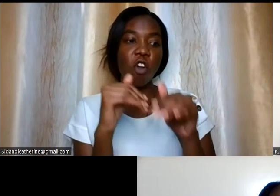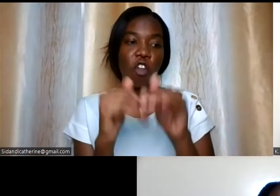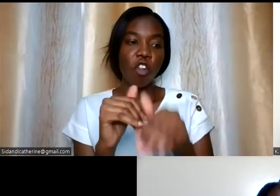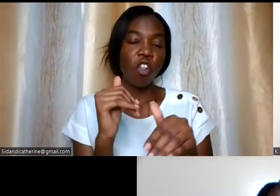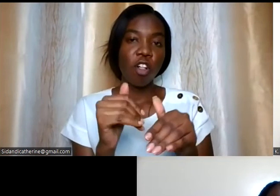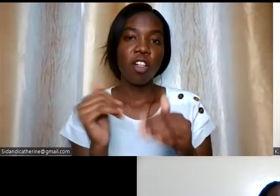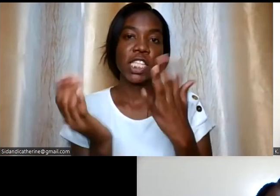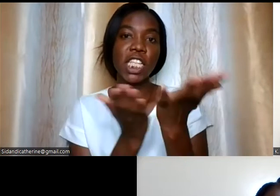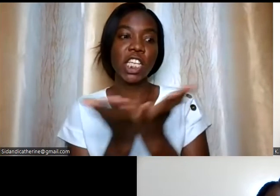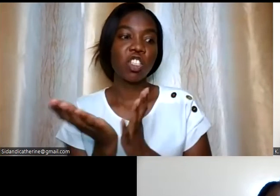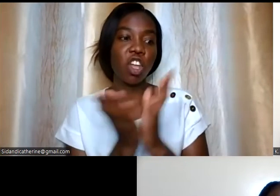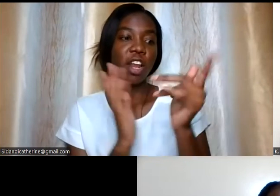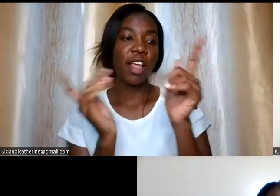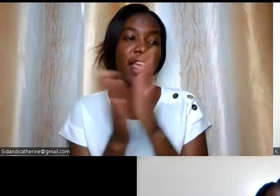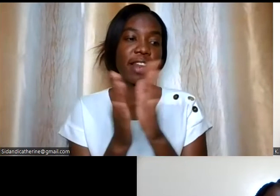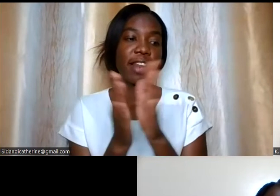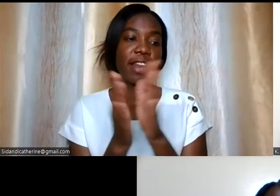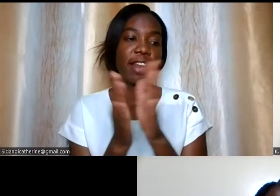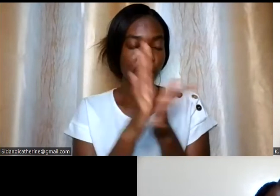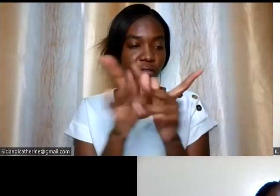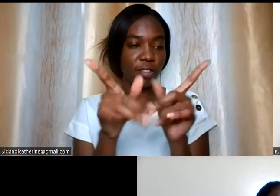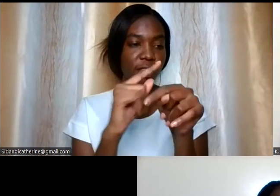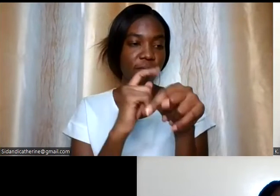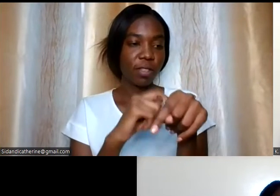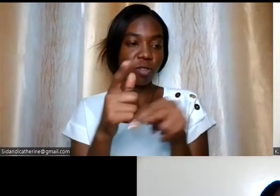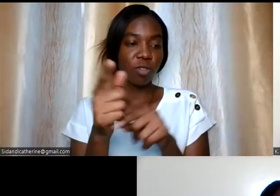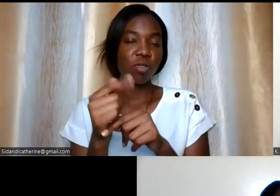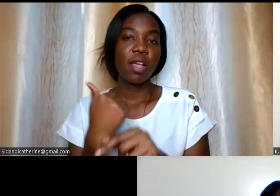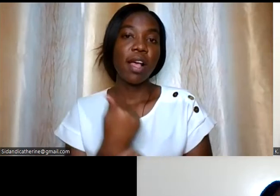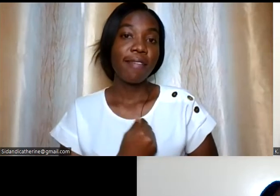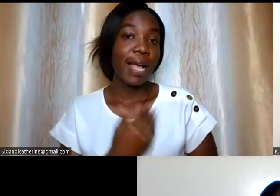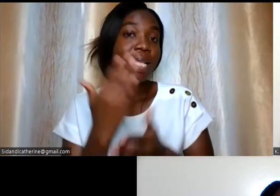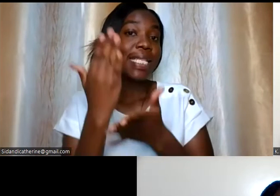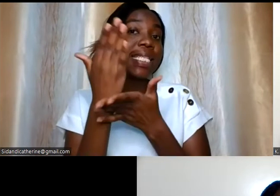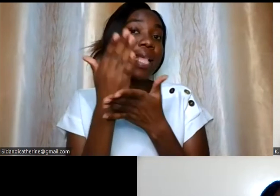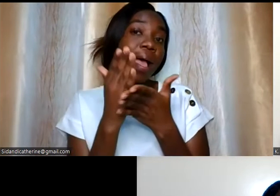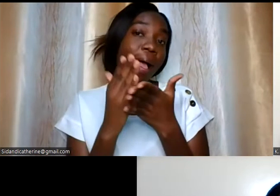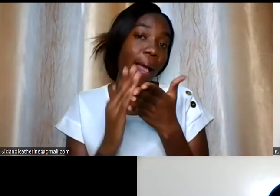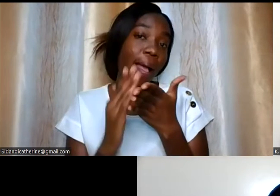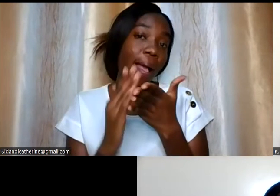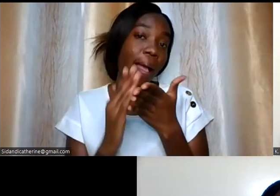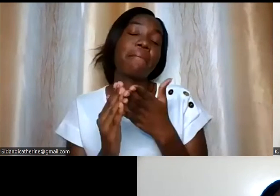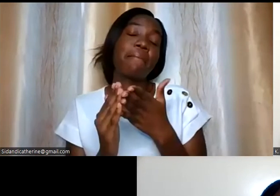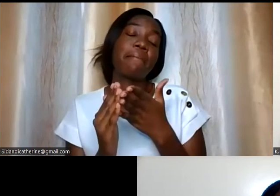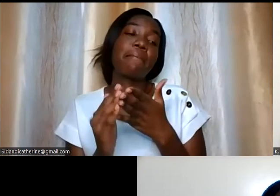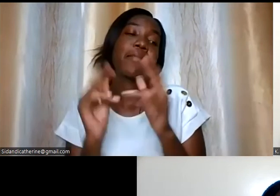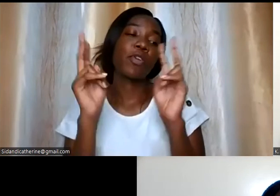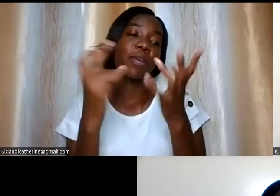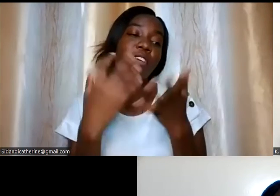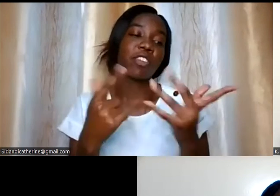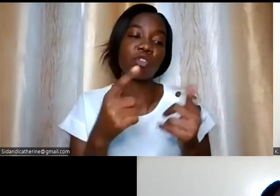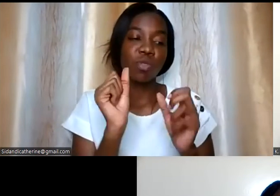session, and I believe also that you have some insights on the question that we were